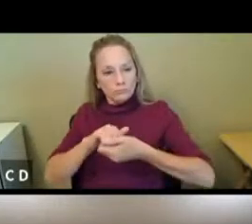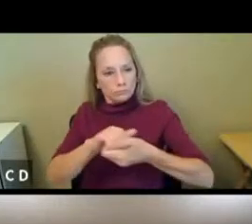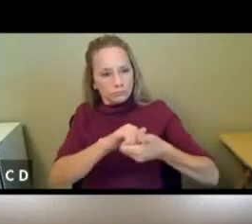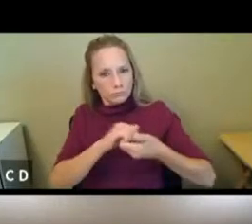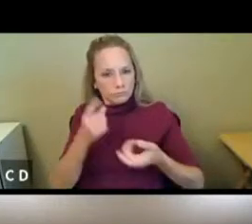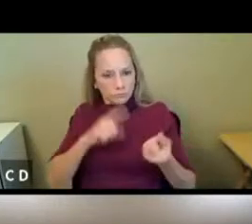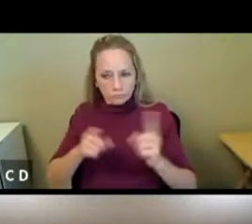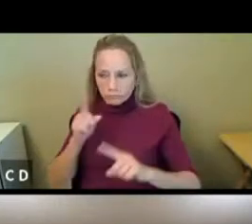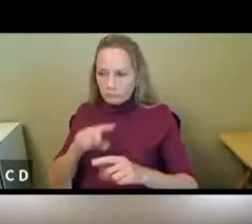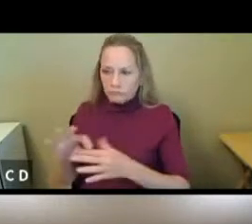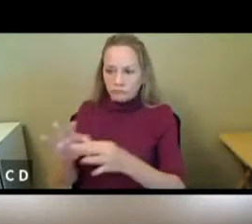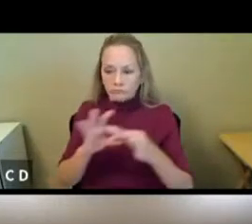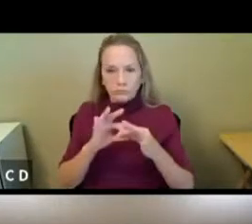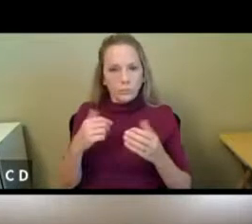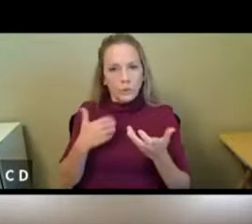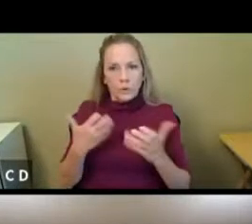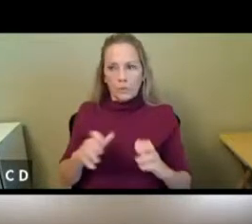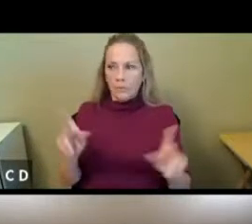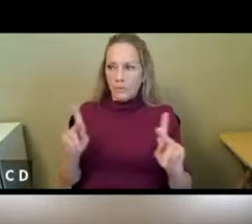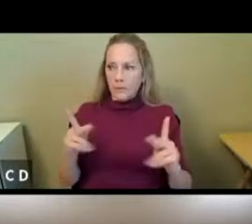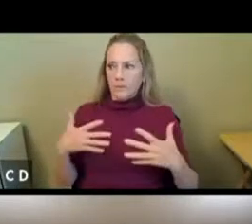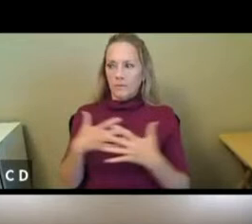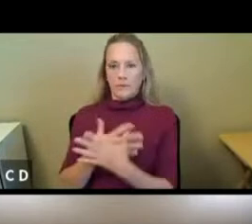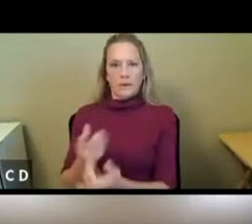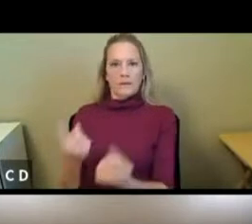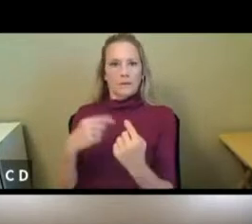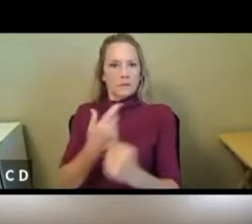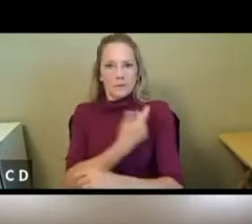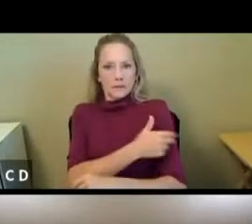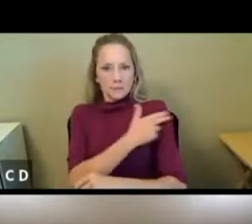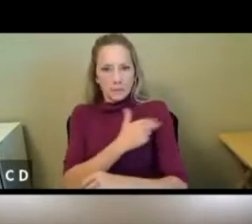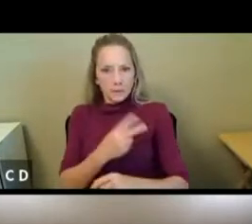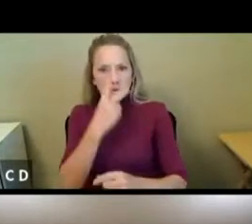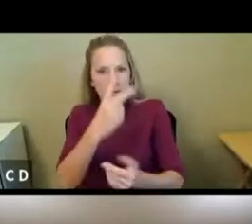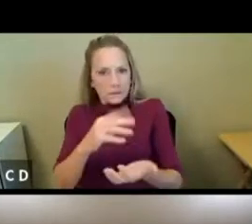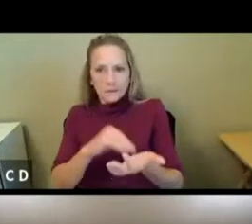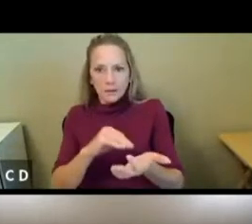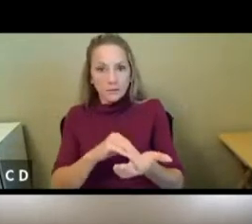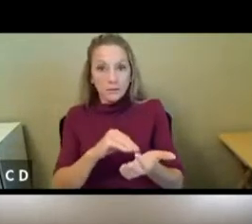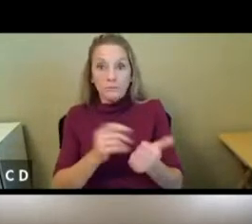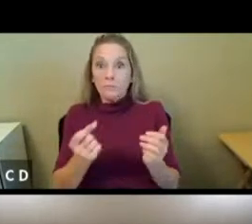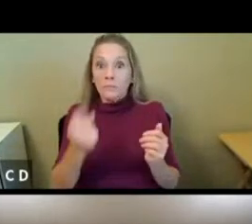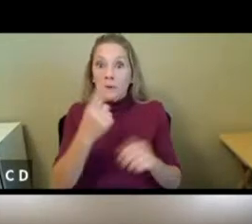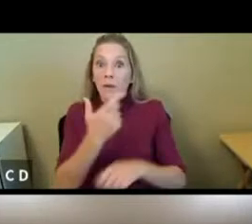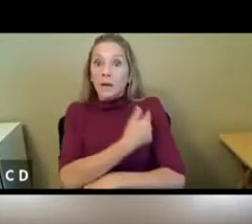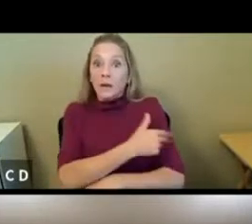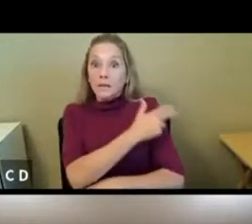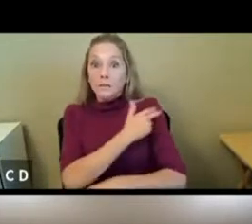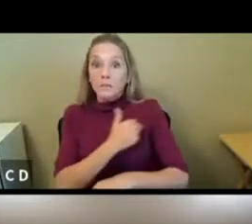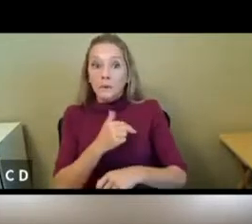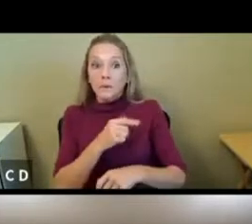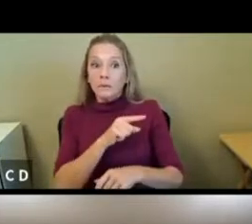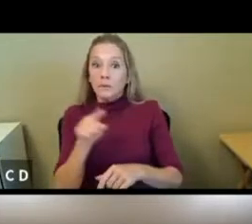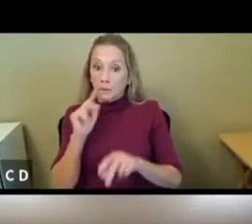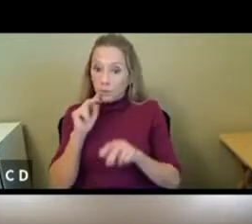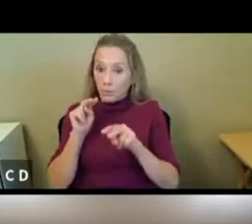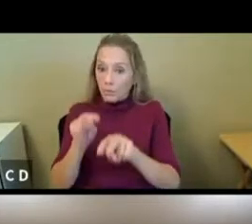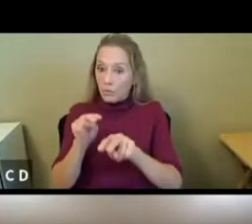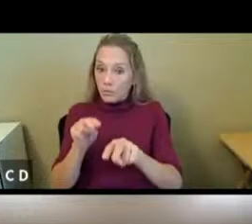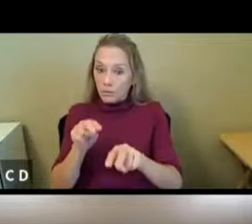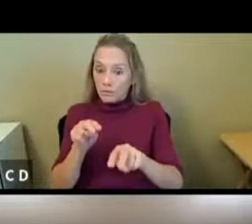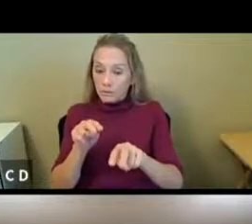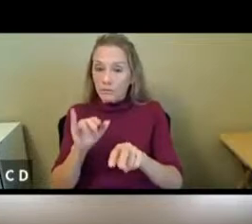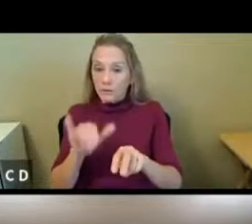certainly don't want the public to get that message. Now, I will say, without question, the hospital systems are watching this growth